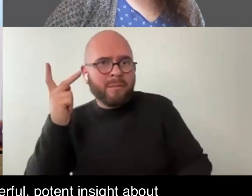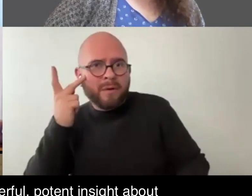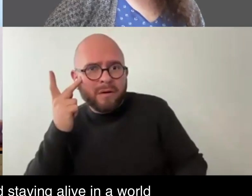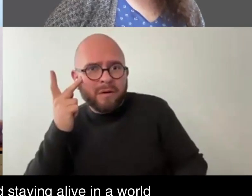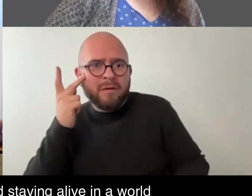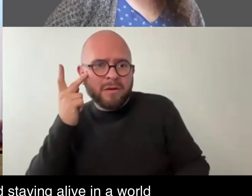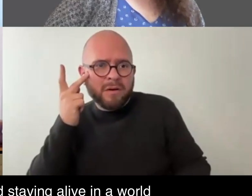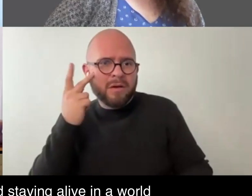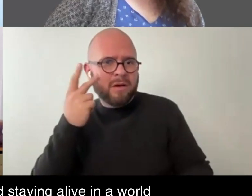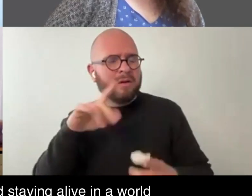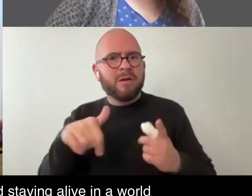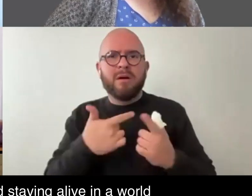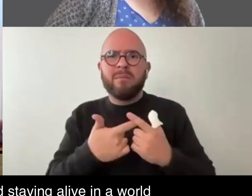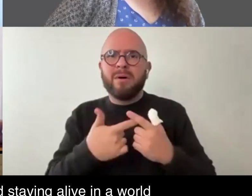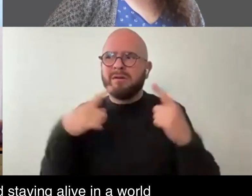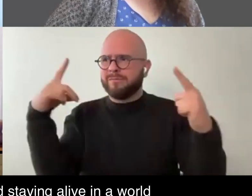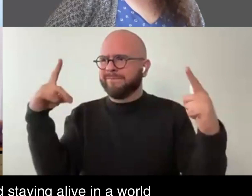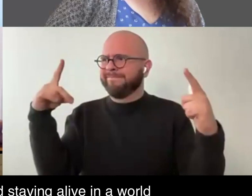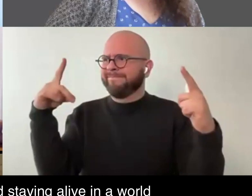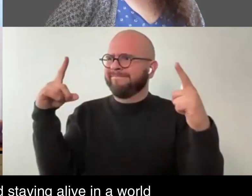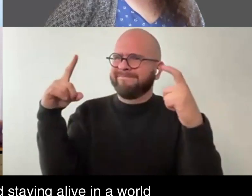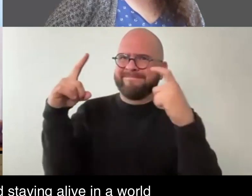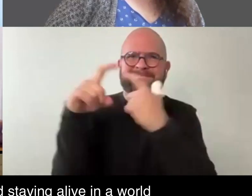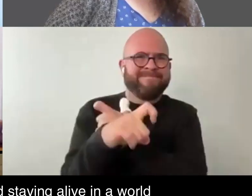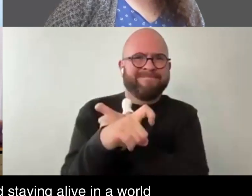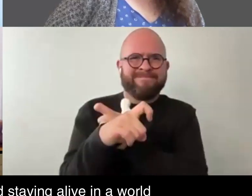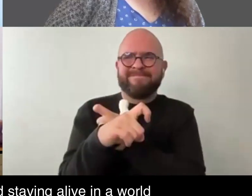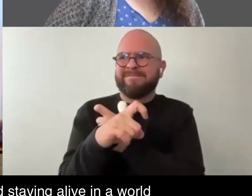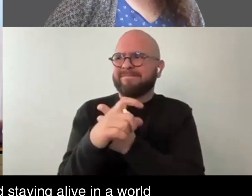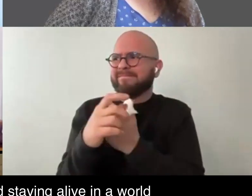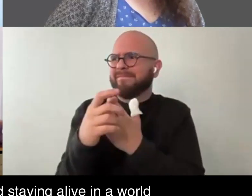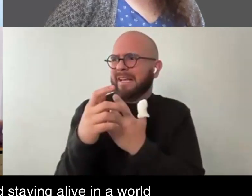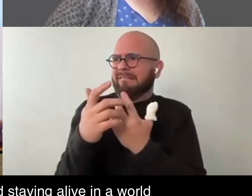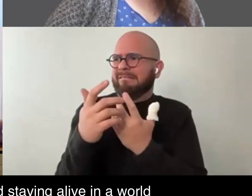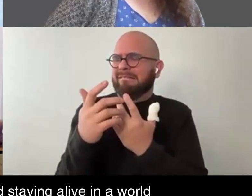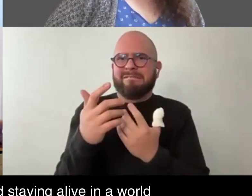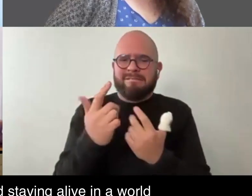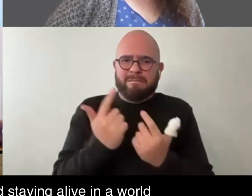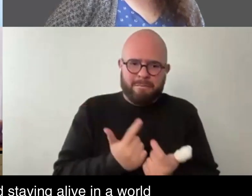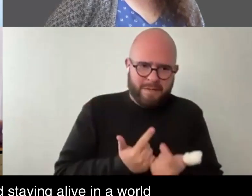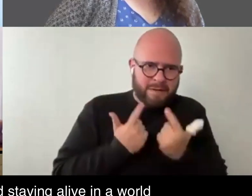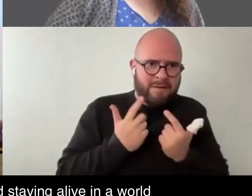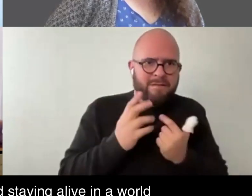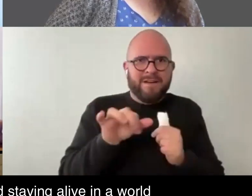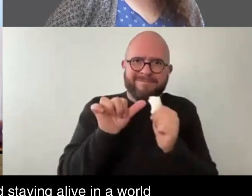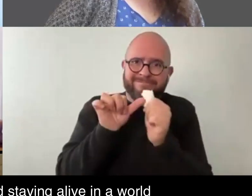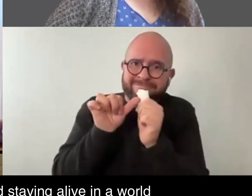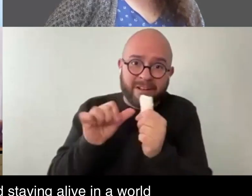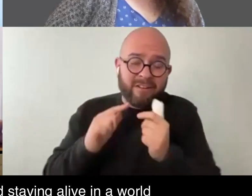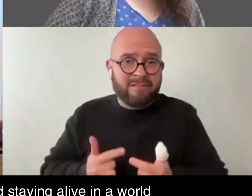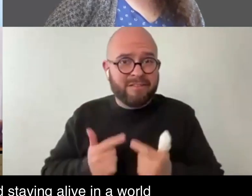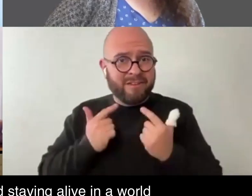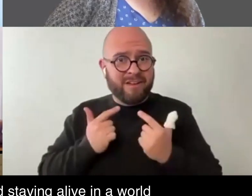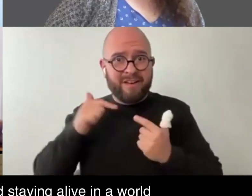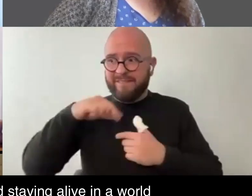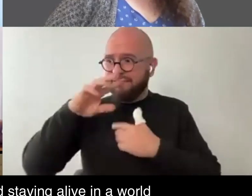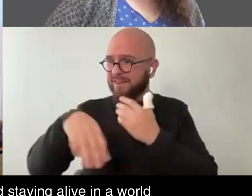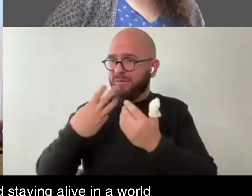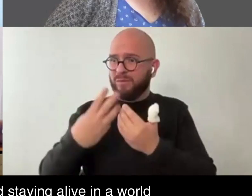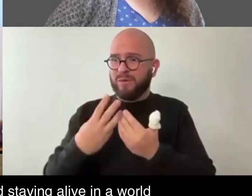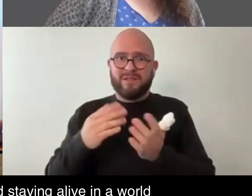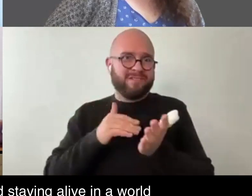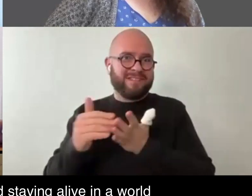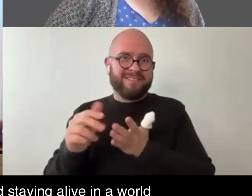vivid complexity of being and staying alive in a world that so often was not built